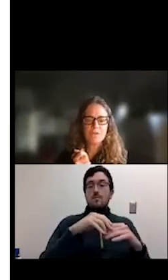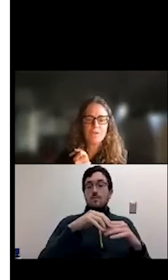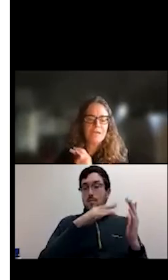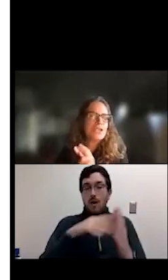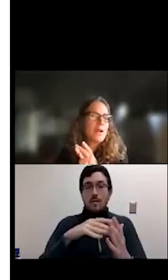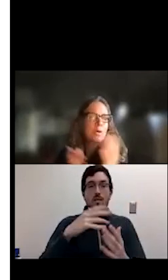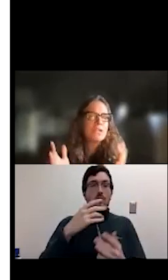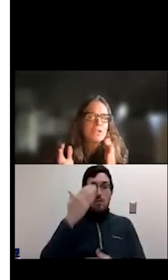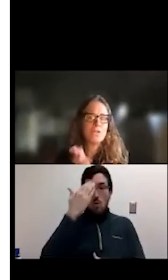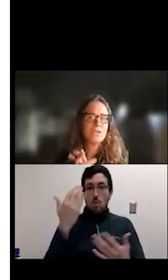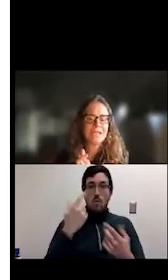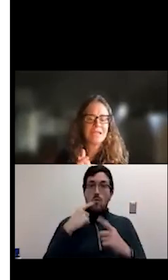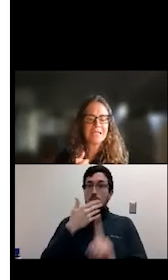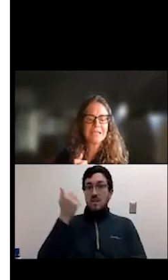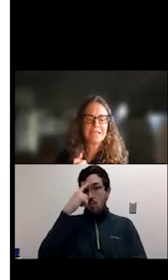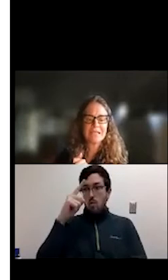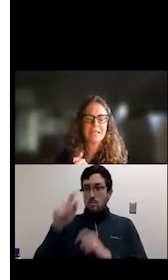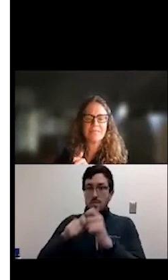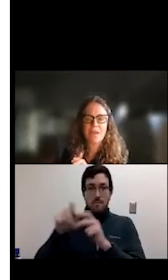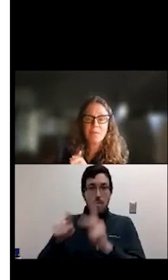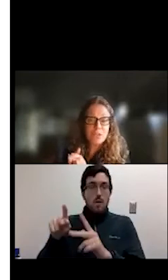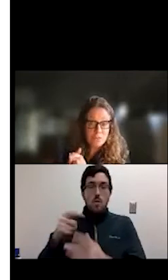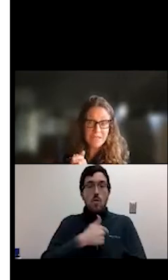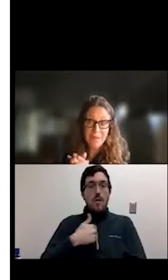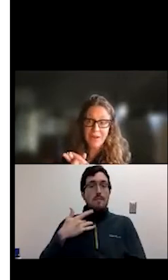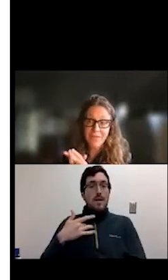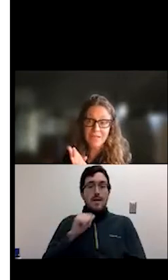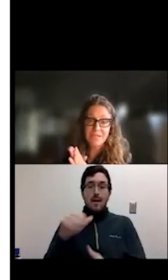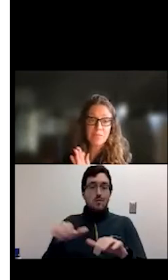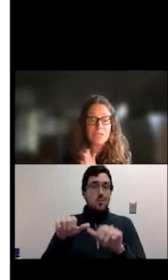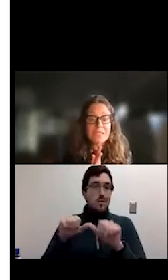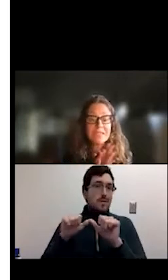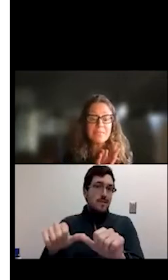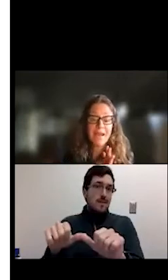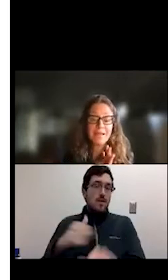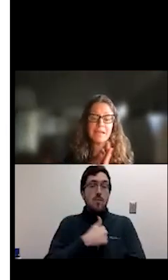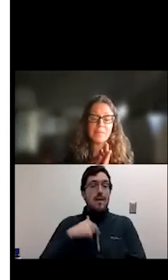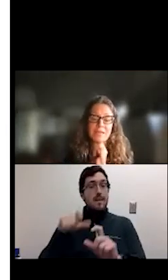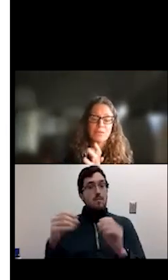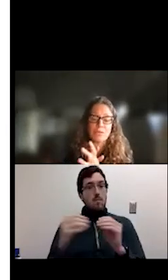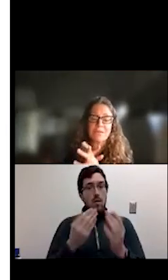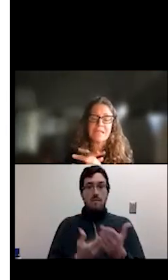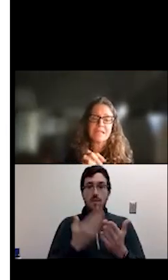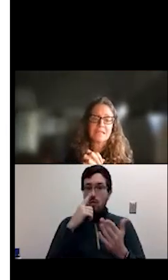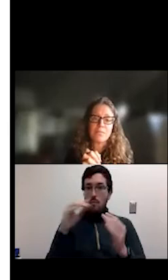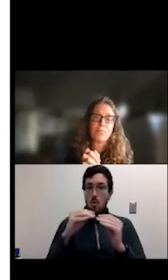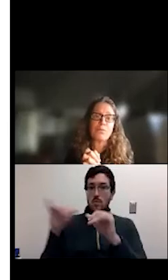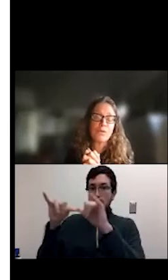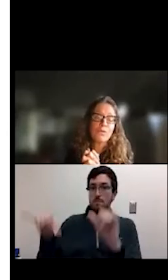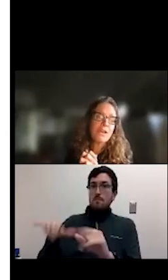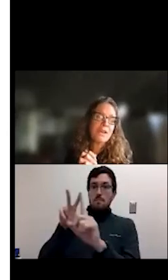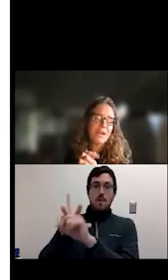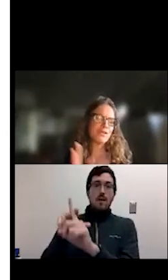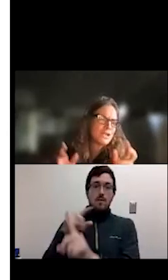whom. So in general, we just do this inconsistently. And we do need better evidence to more systematically apply social risk data